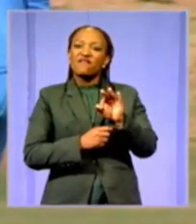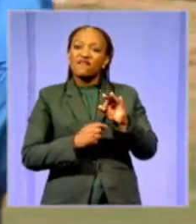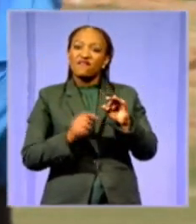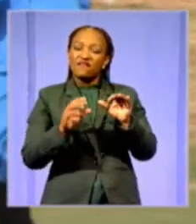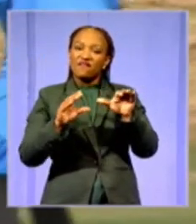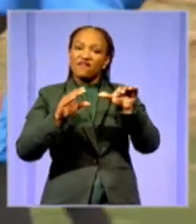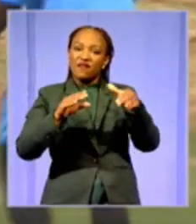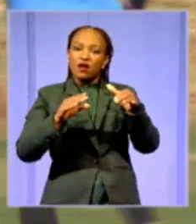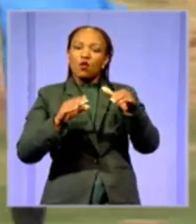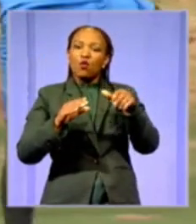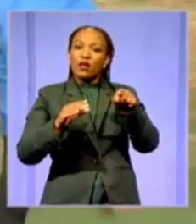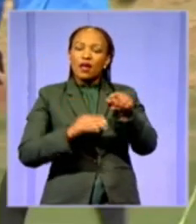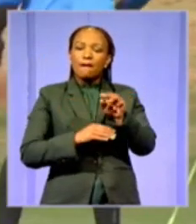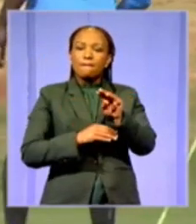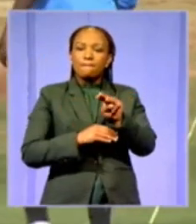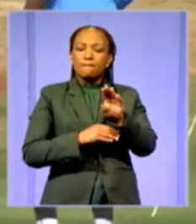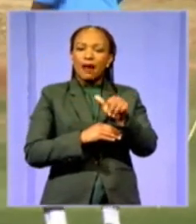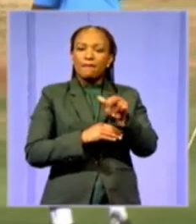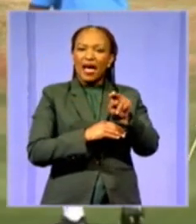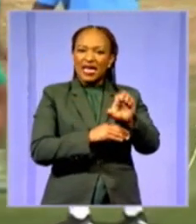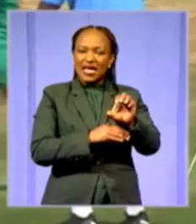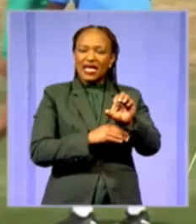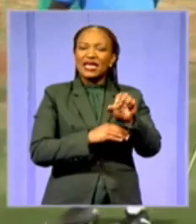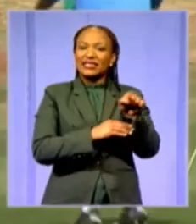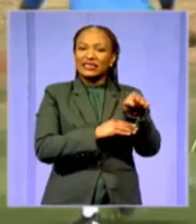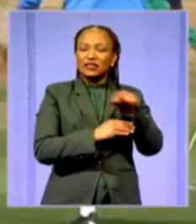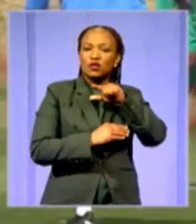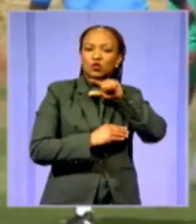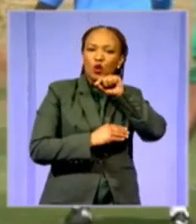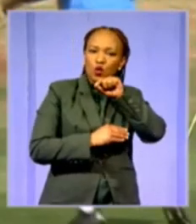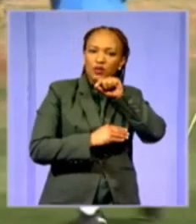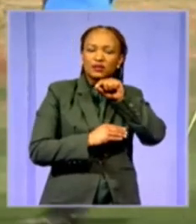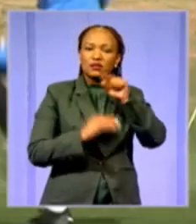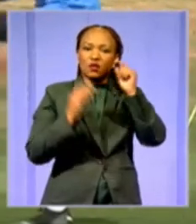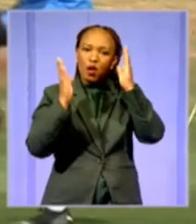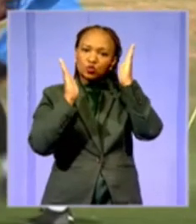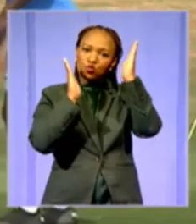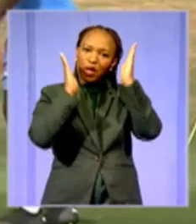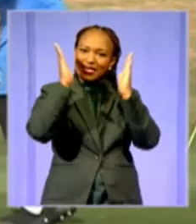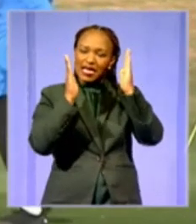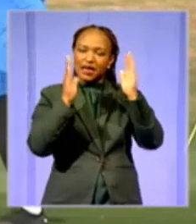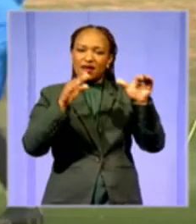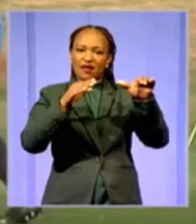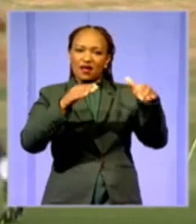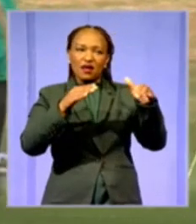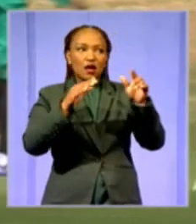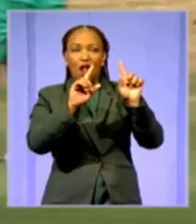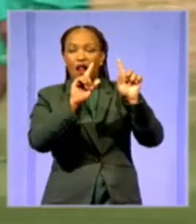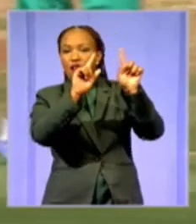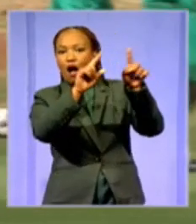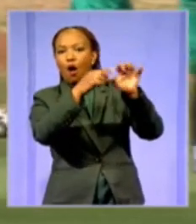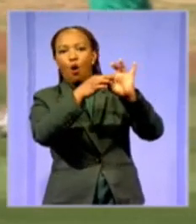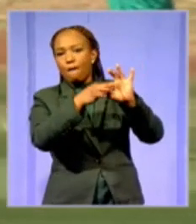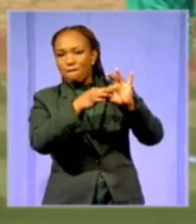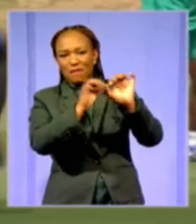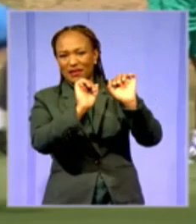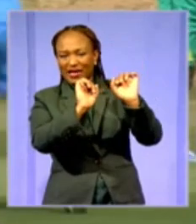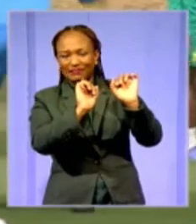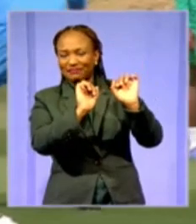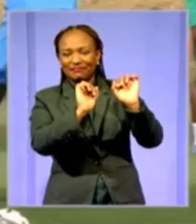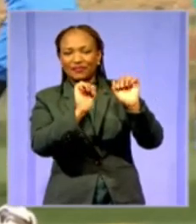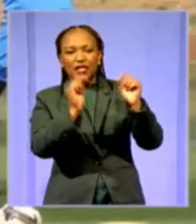mono gae. Ditshemega tseno tsa Eswatini ga di a letlelelwa go tshamekela kwa gae ka ntlha fa go se lebala lepe le le atlanegisitsweng